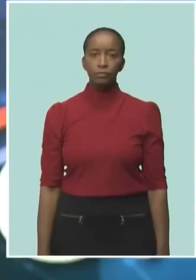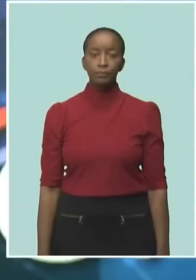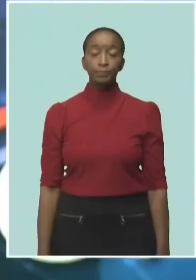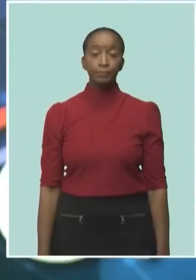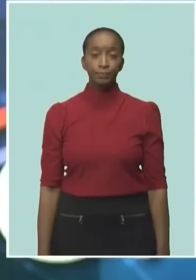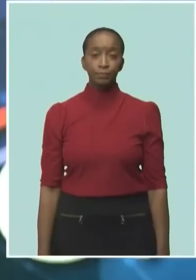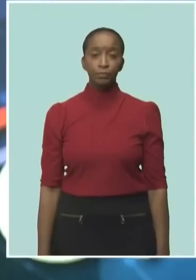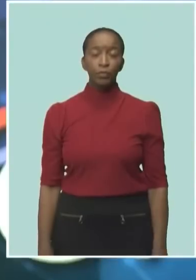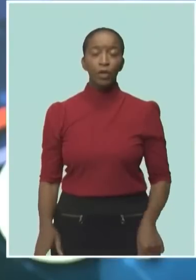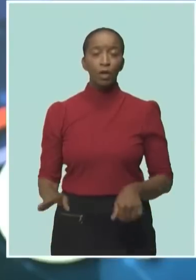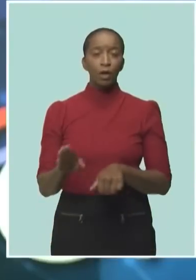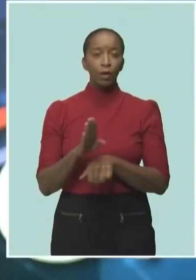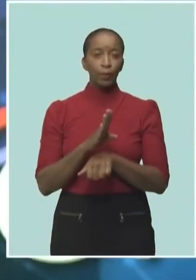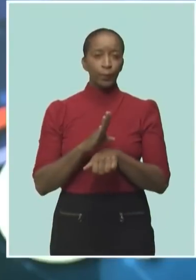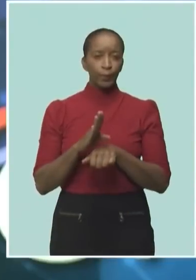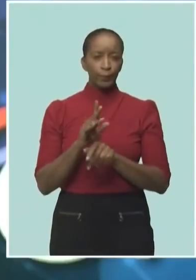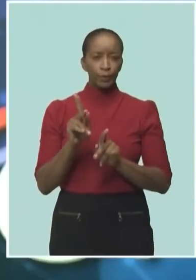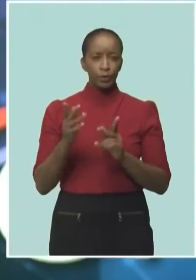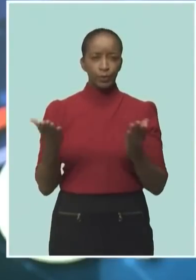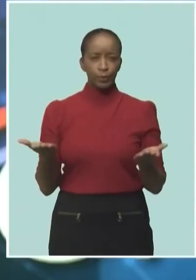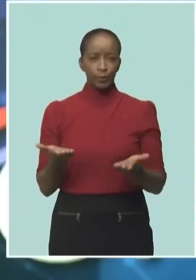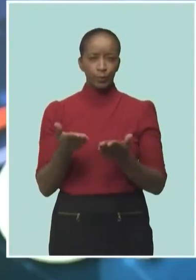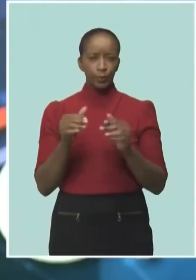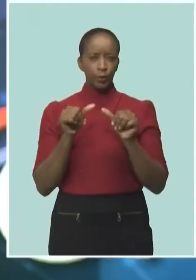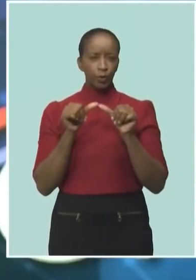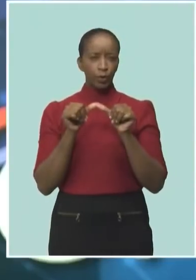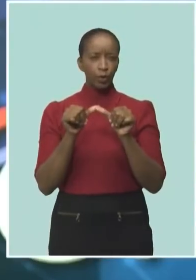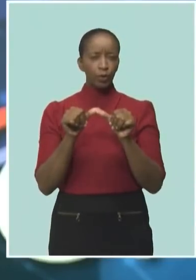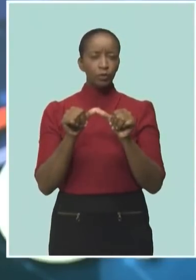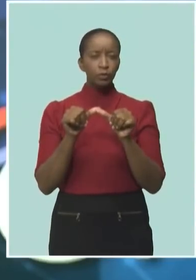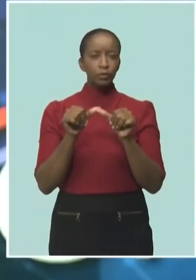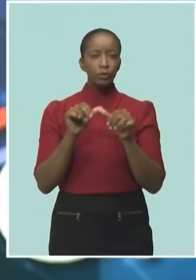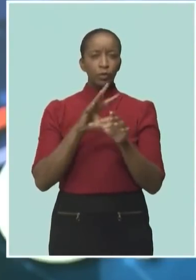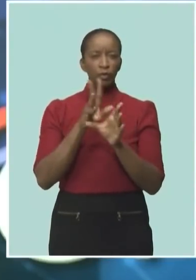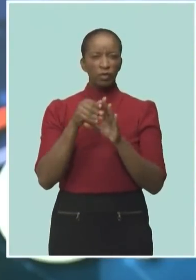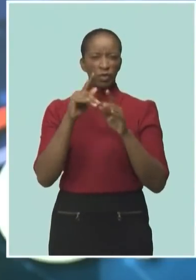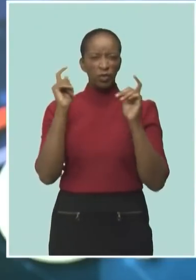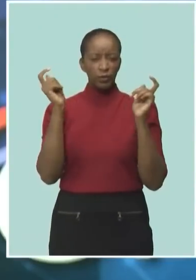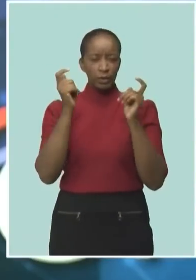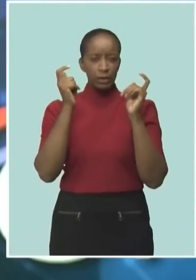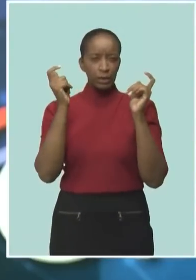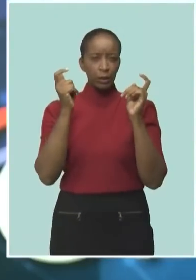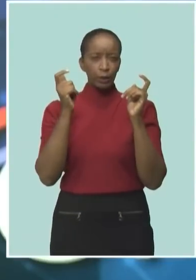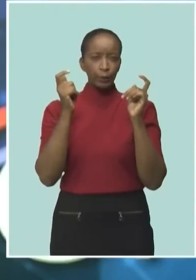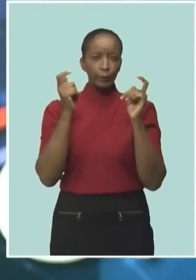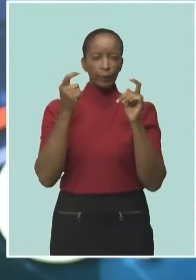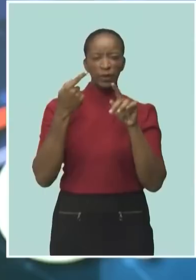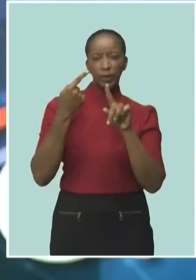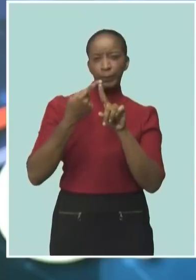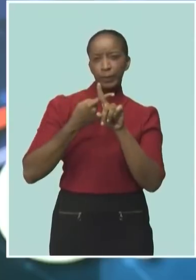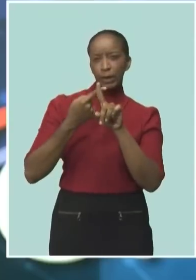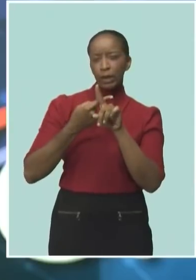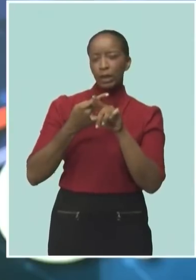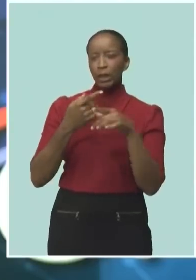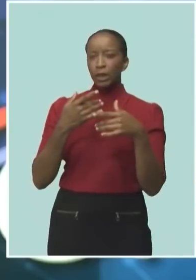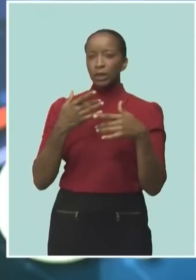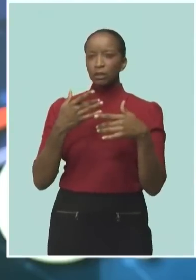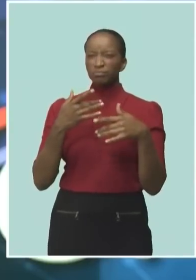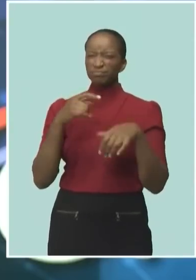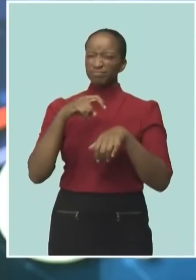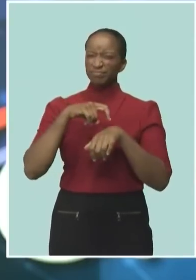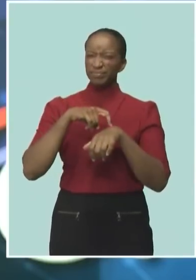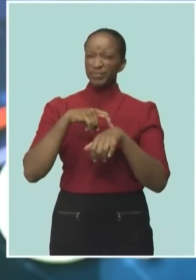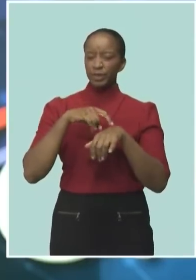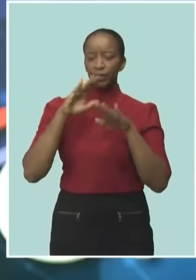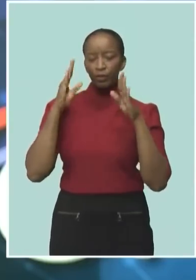As Barbados continues to observe the season of emancipation, more people are being encouraged to visit and support the Quilombo